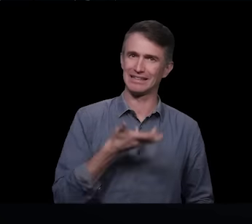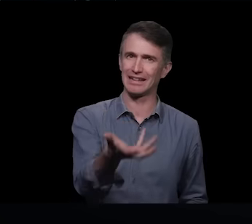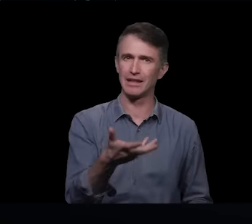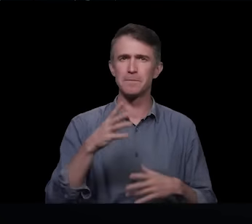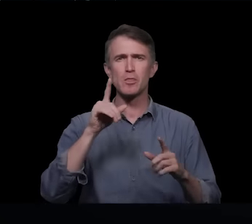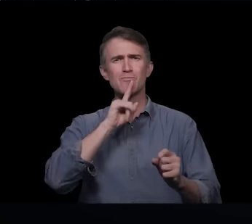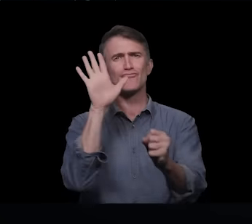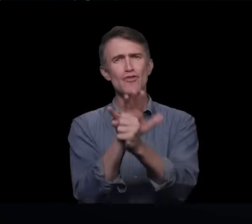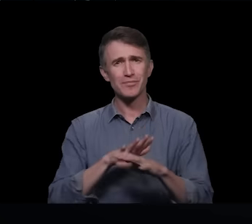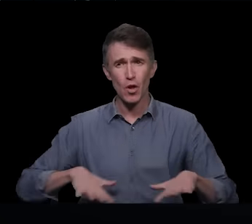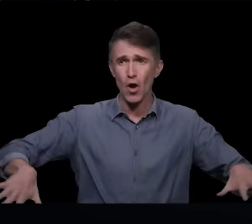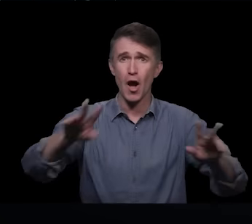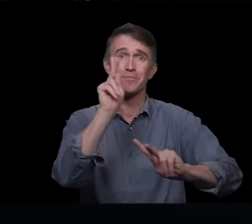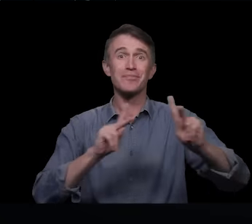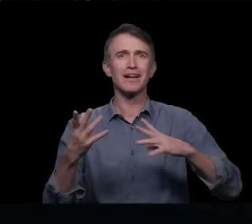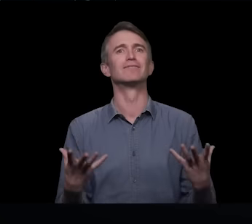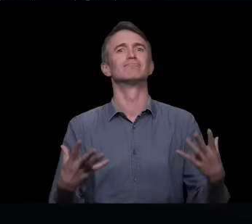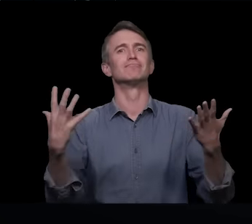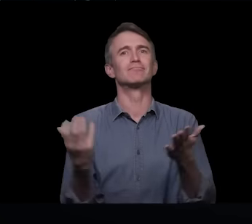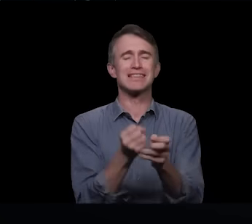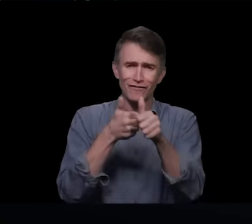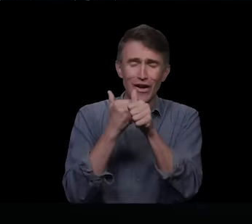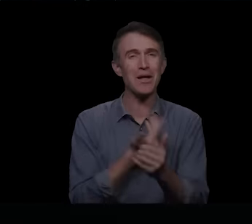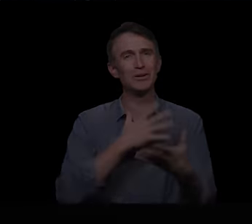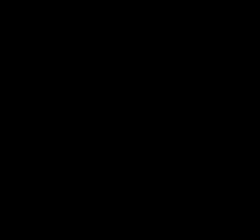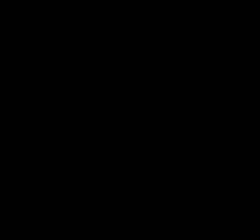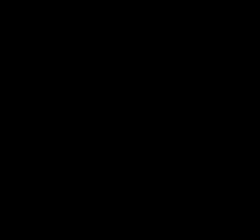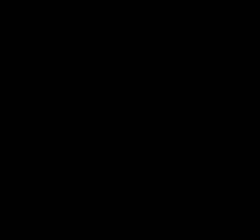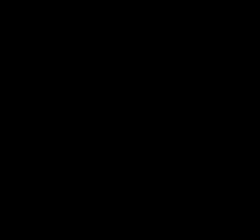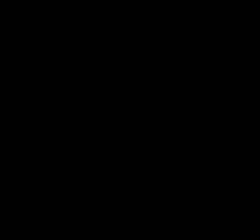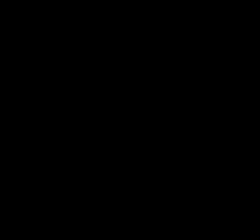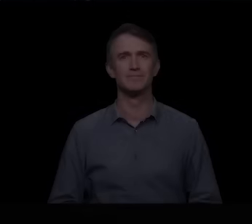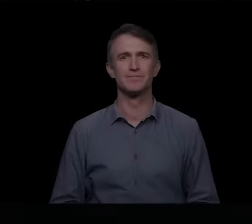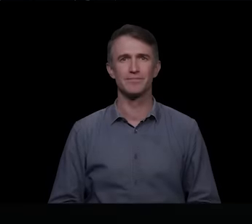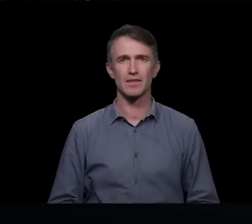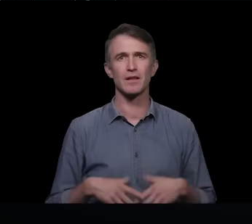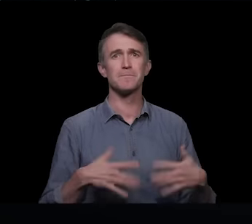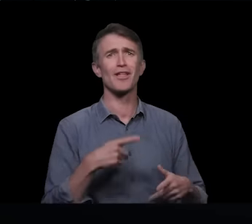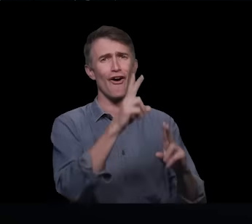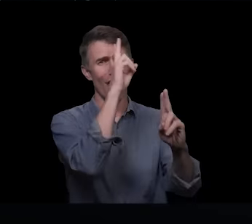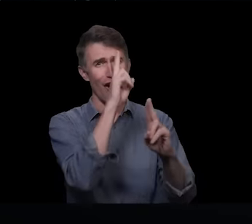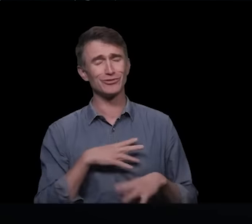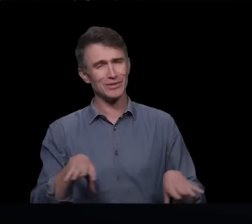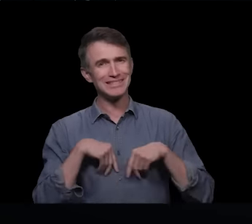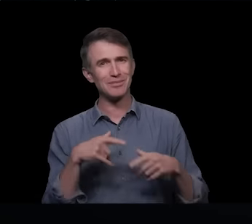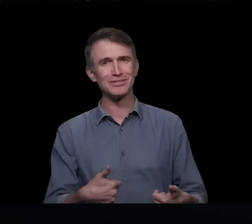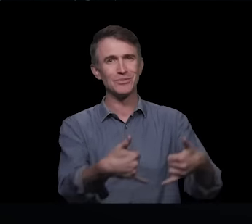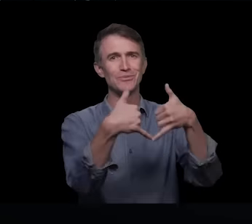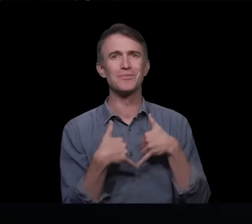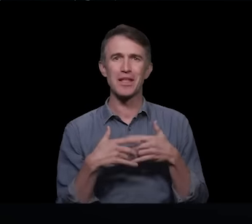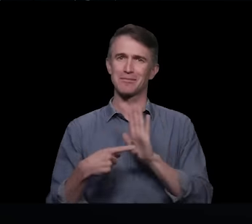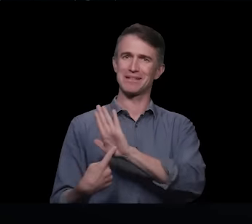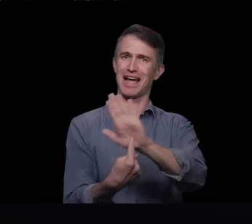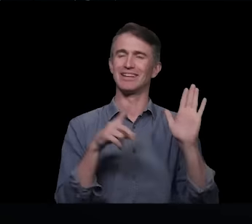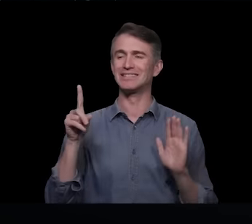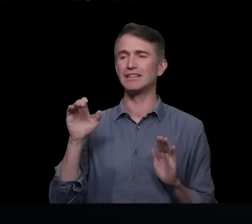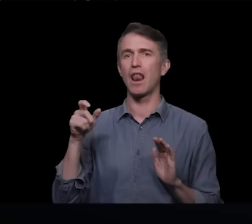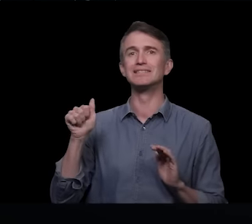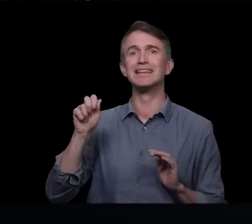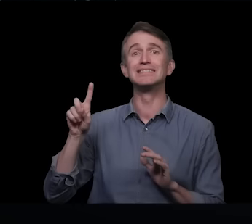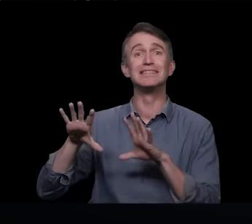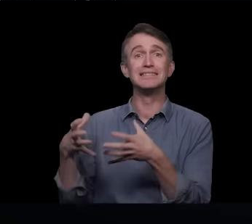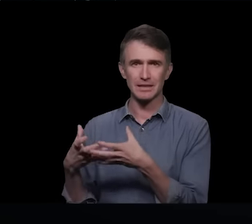promise to keep making sure everyone can follow our story. Anna Capizera, Deluxe. It's an honor to accept this award on behalf of the Deluxe AD